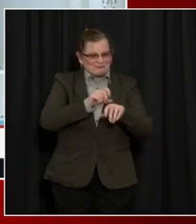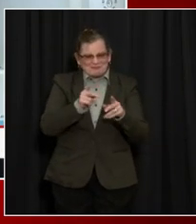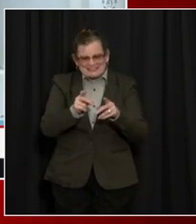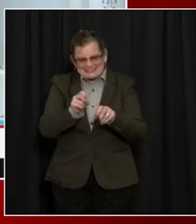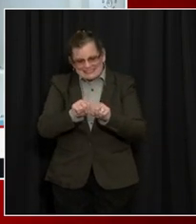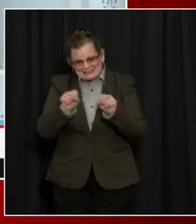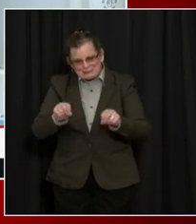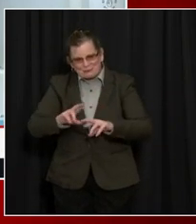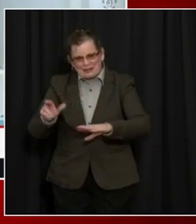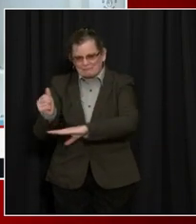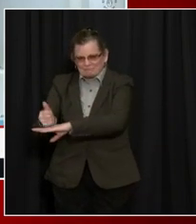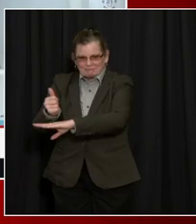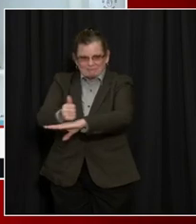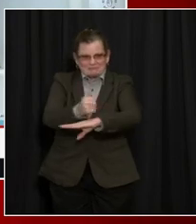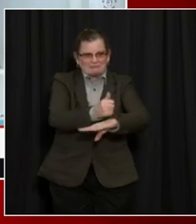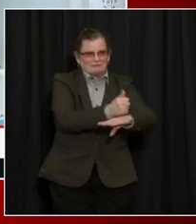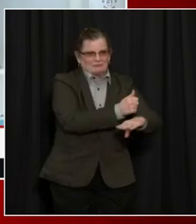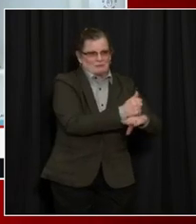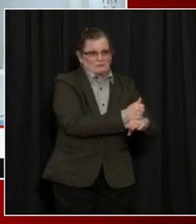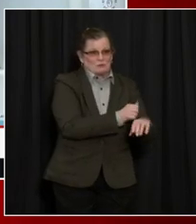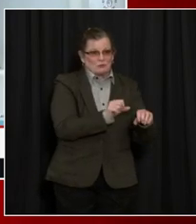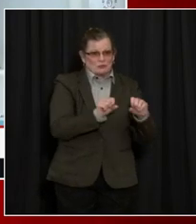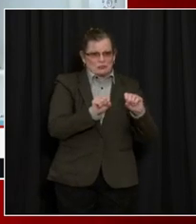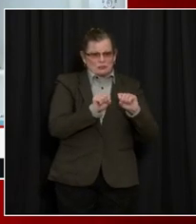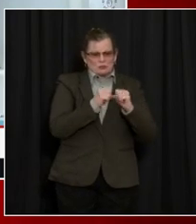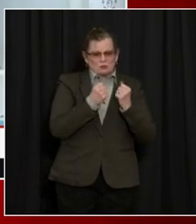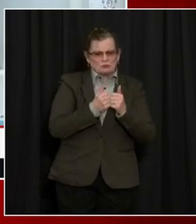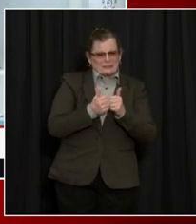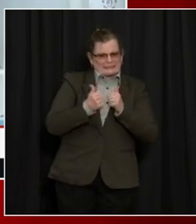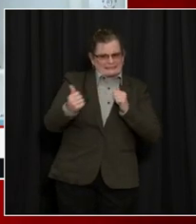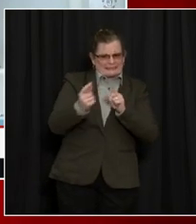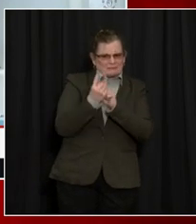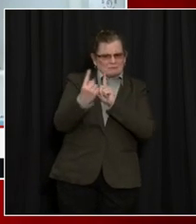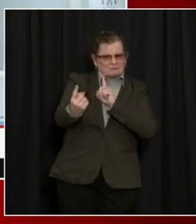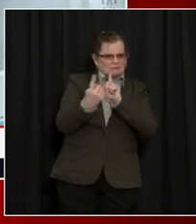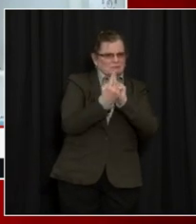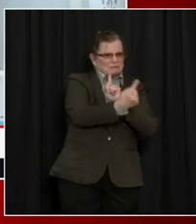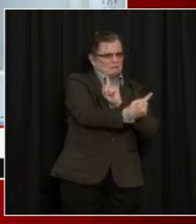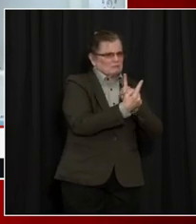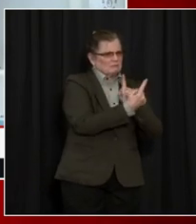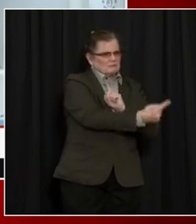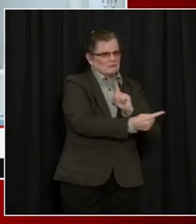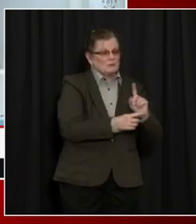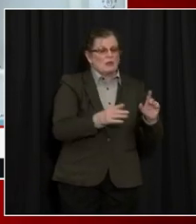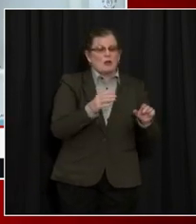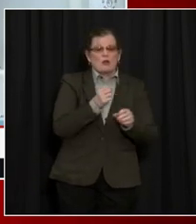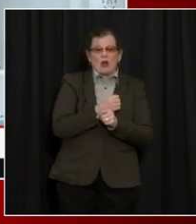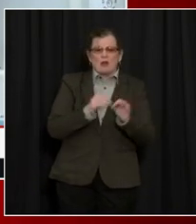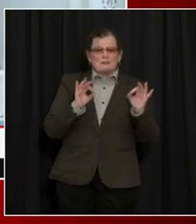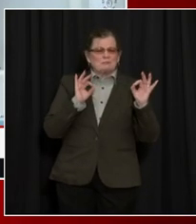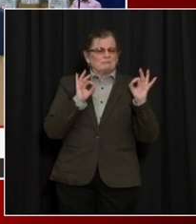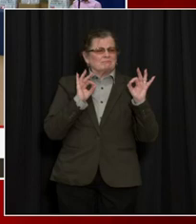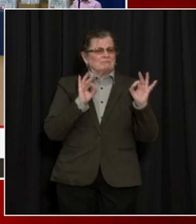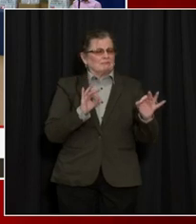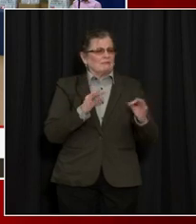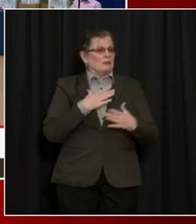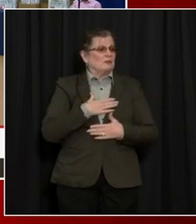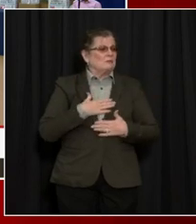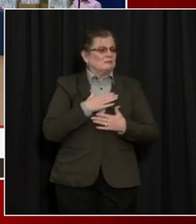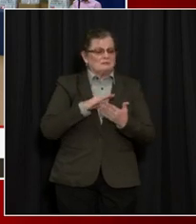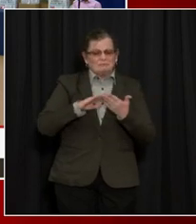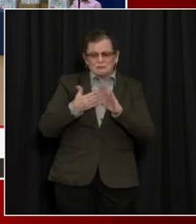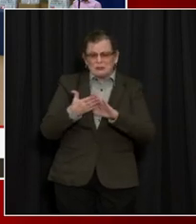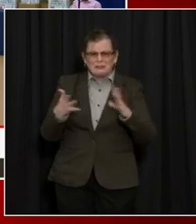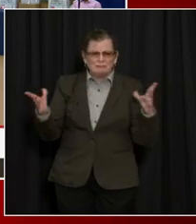is for social distancing, and the coffee is great, and the community is already enjoying it. So thank you again for bringing that amenity